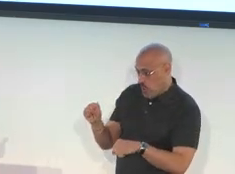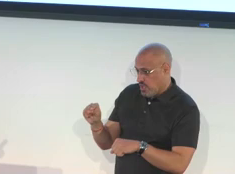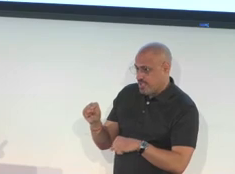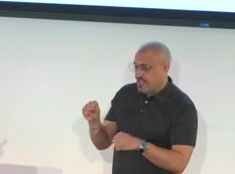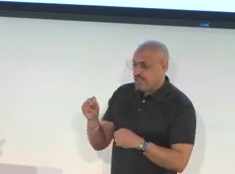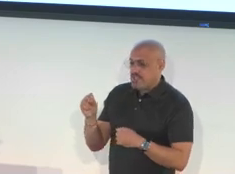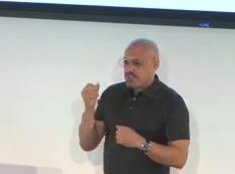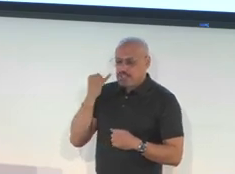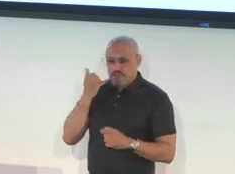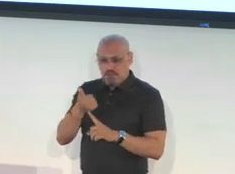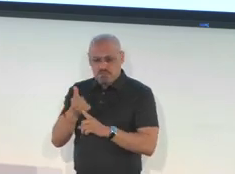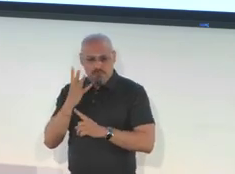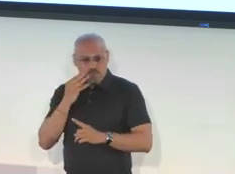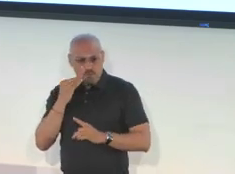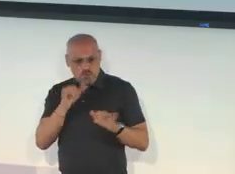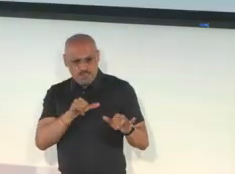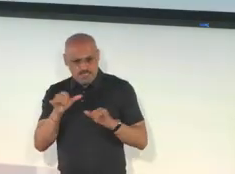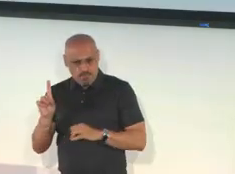experience disablement?